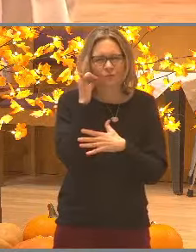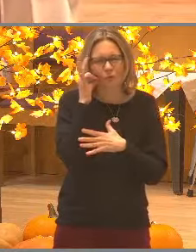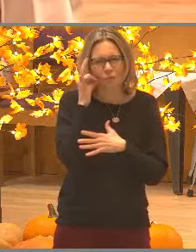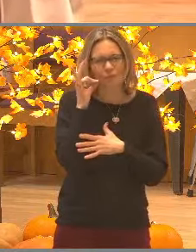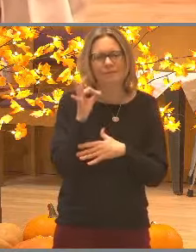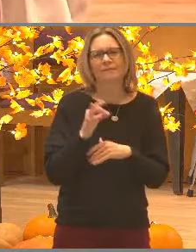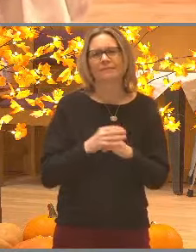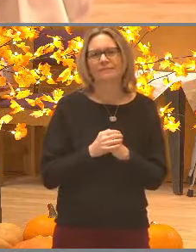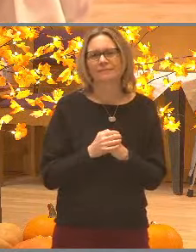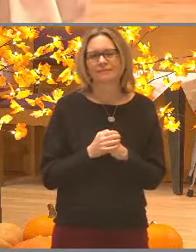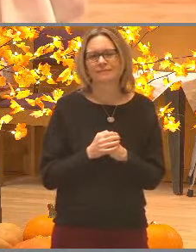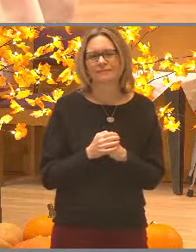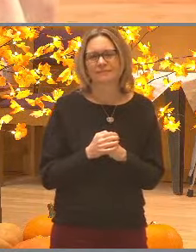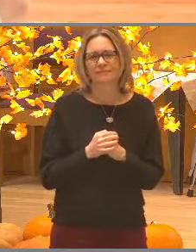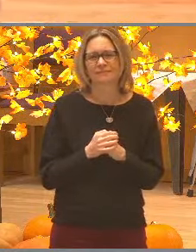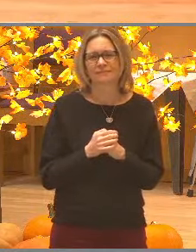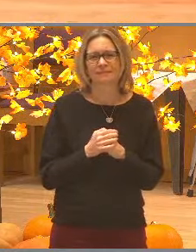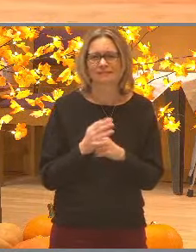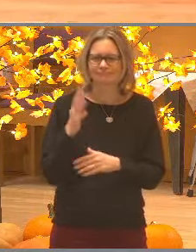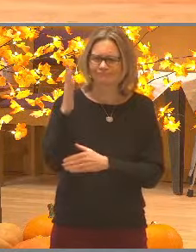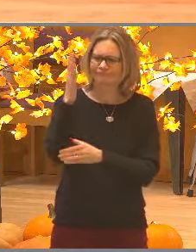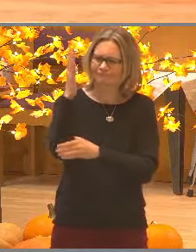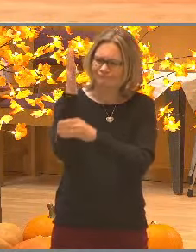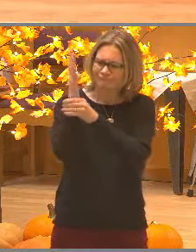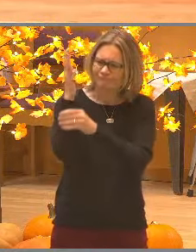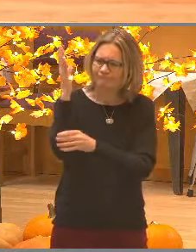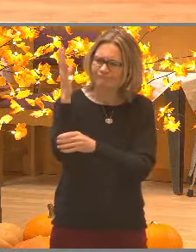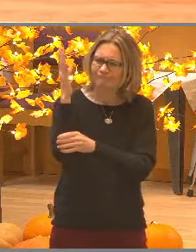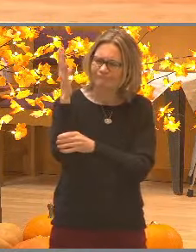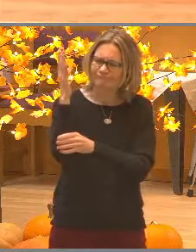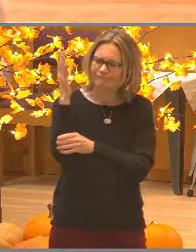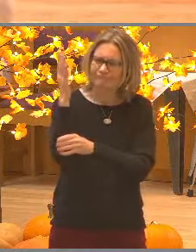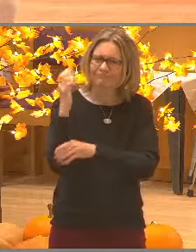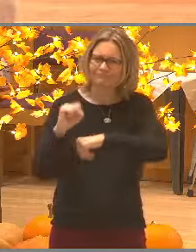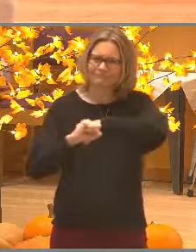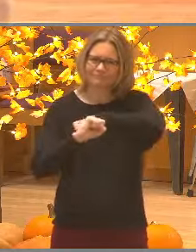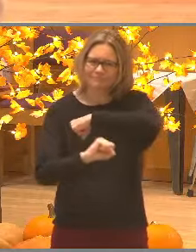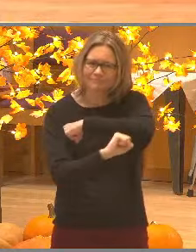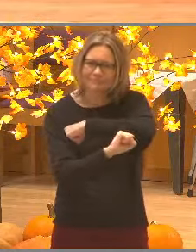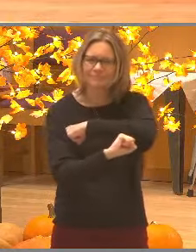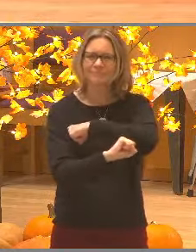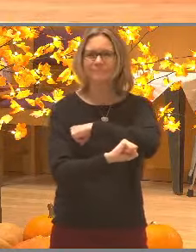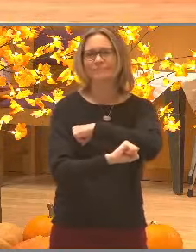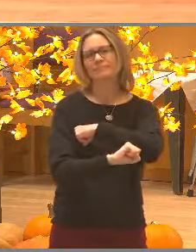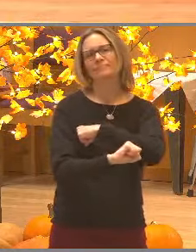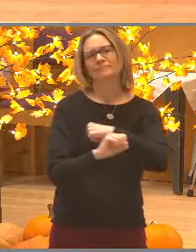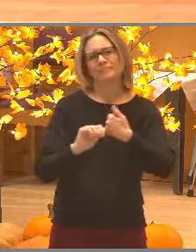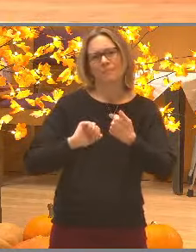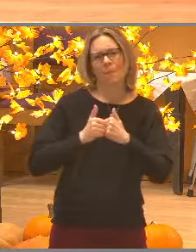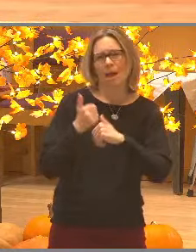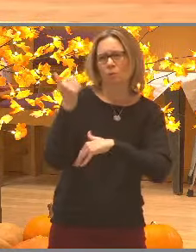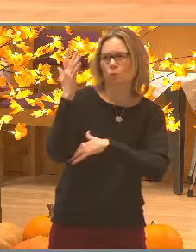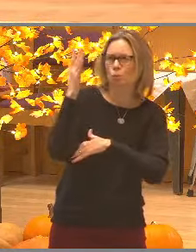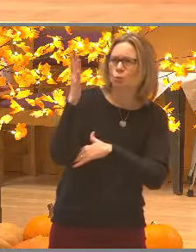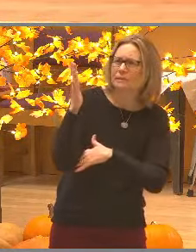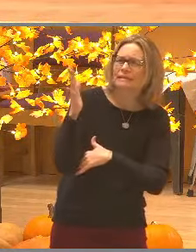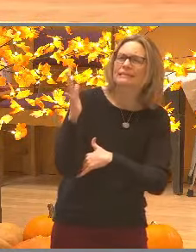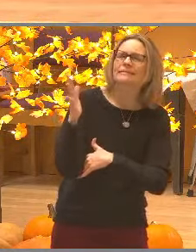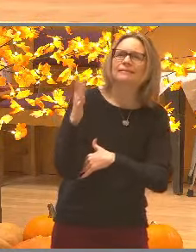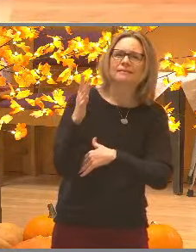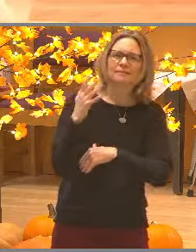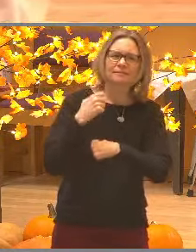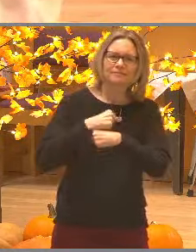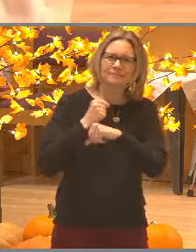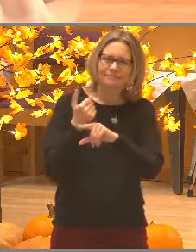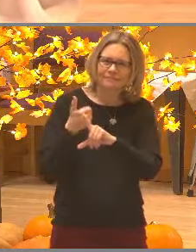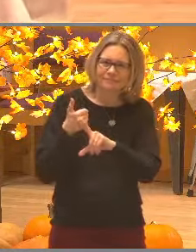We talk about the branches and the structure, the stability, the way that trees reproduce themselves,